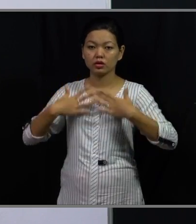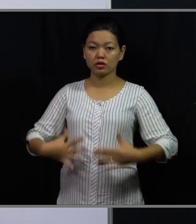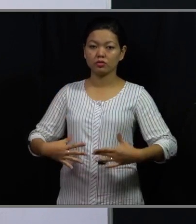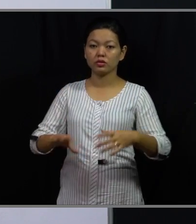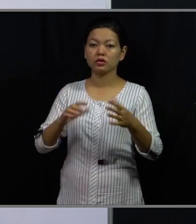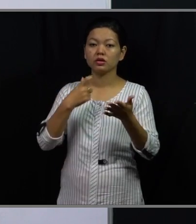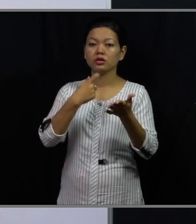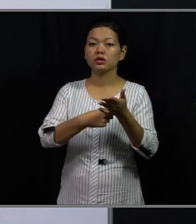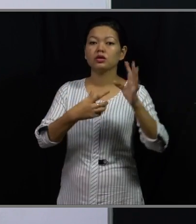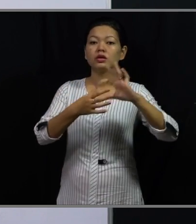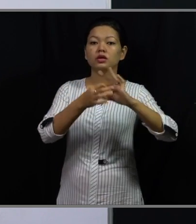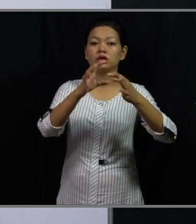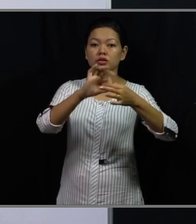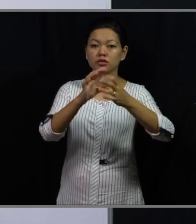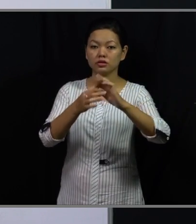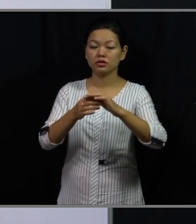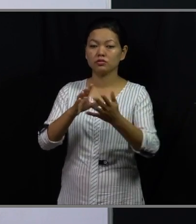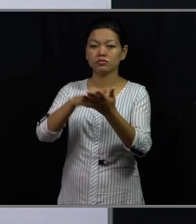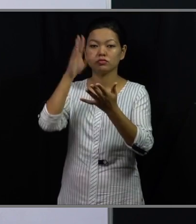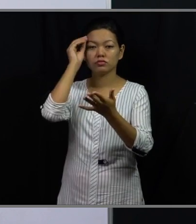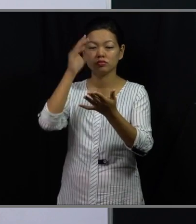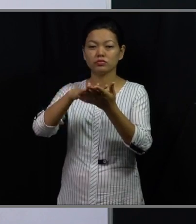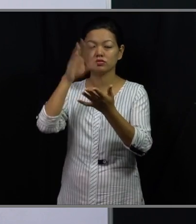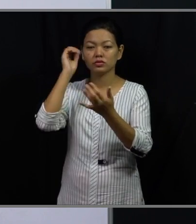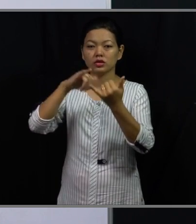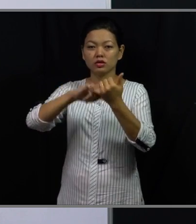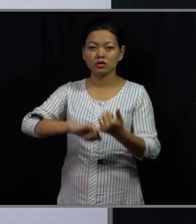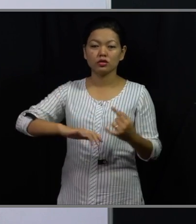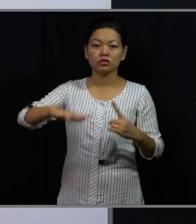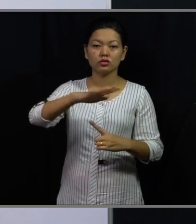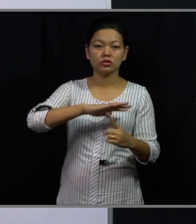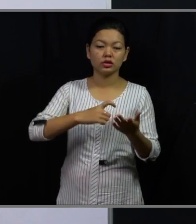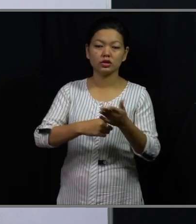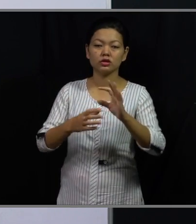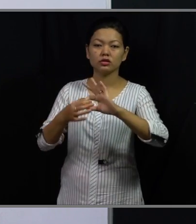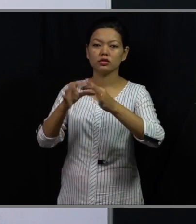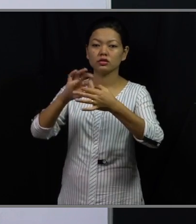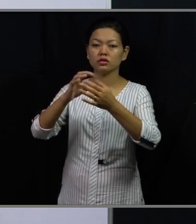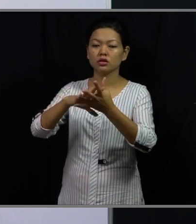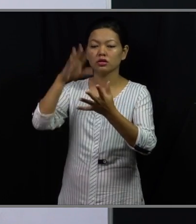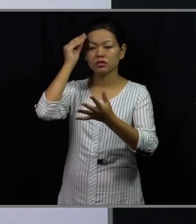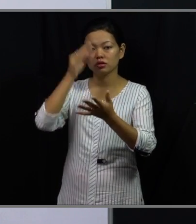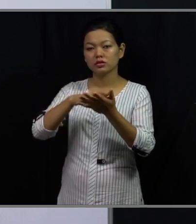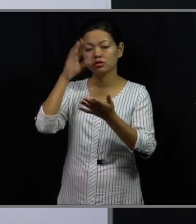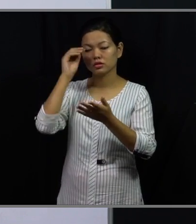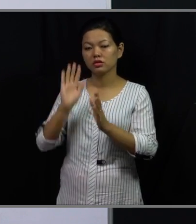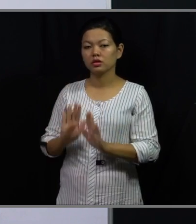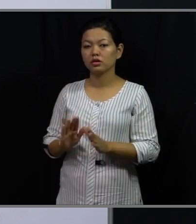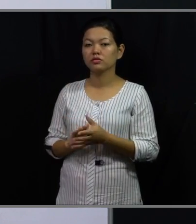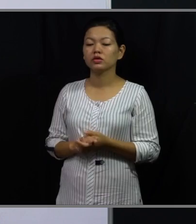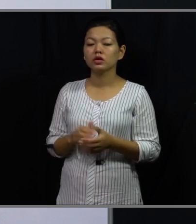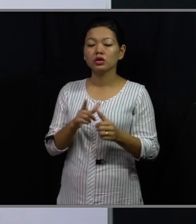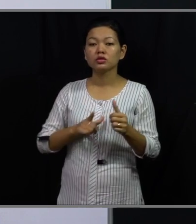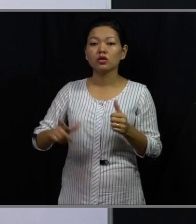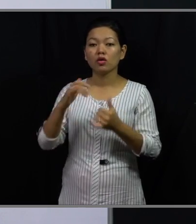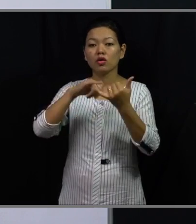and every social science, not only sociology, but every other social sciences